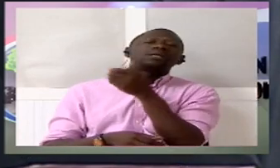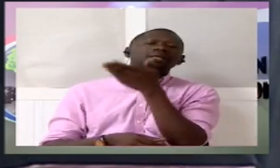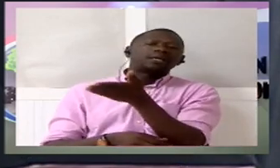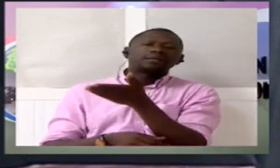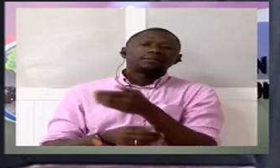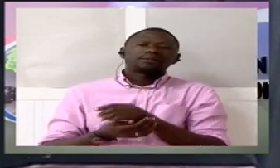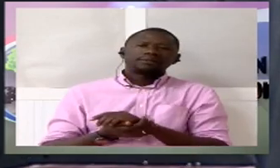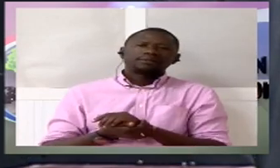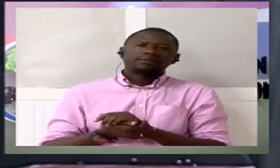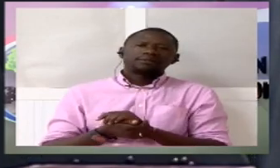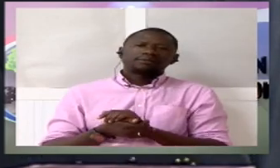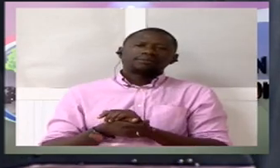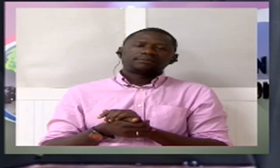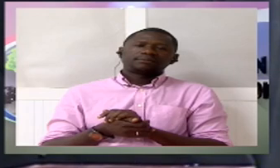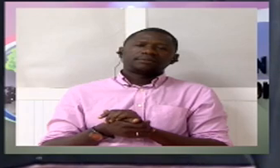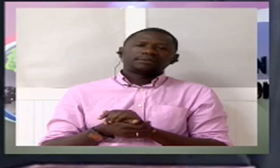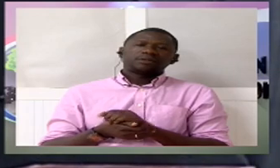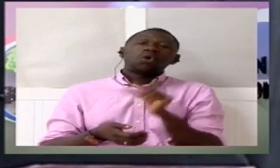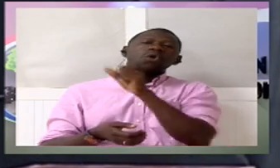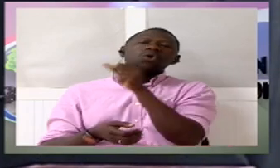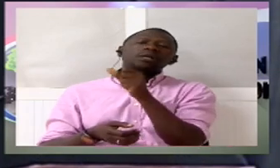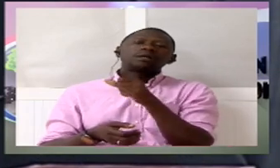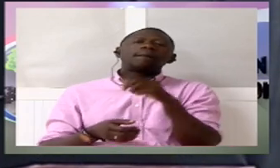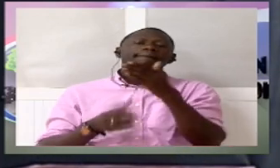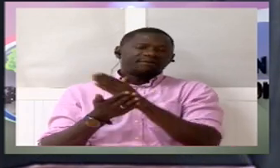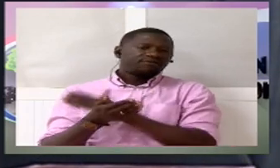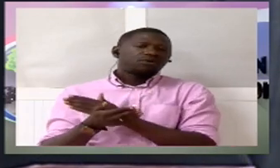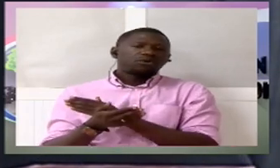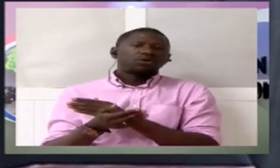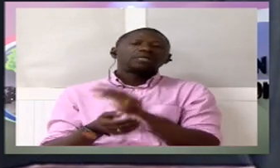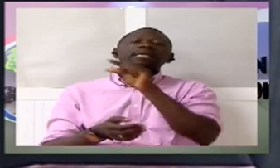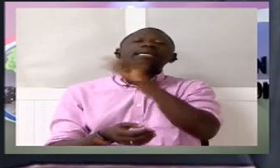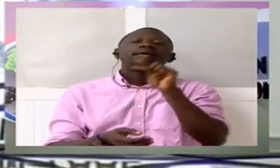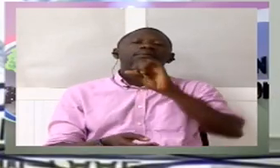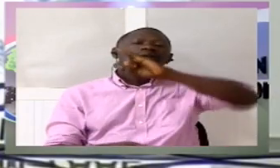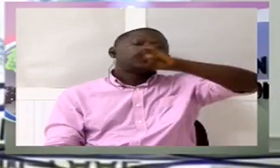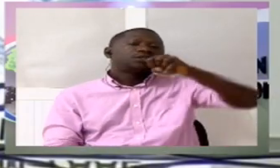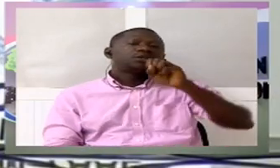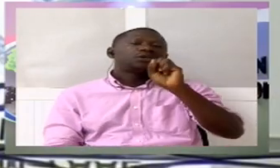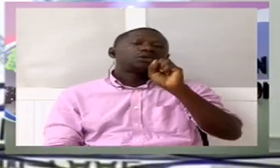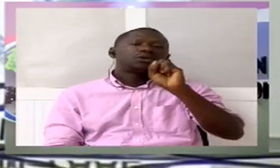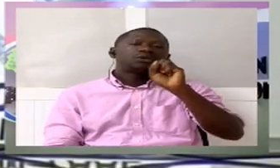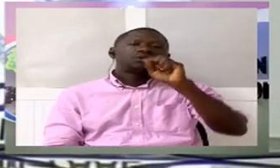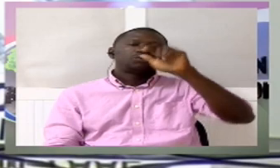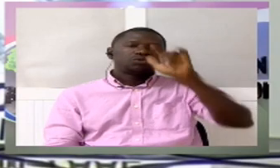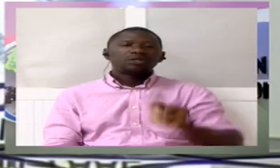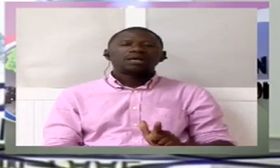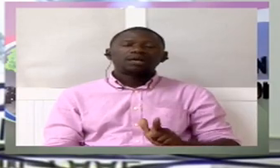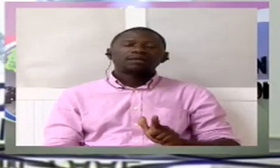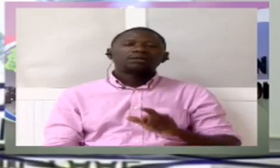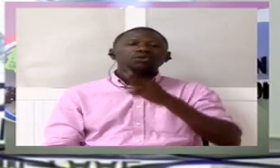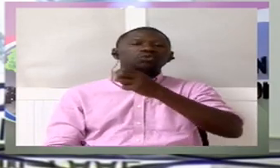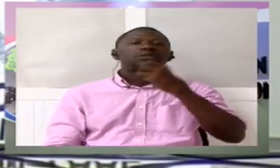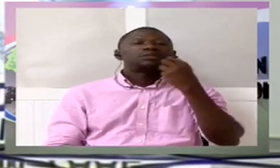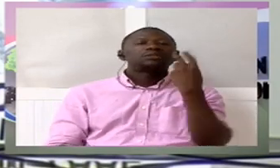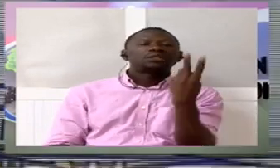Green Boys, July 22nd movement. There were others before them, July 22nd movement. So July 22nd movement, atelemu ila